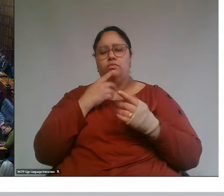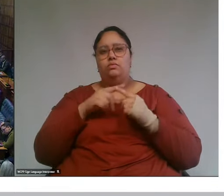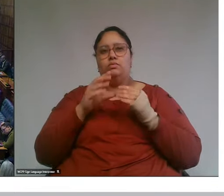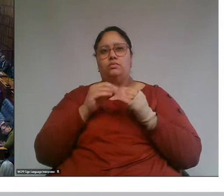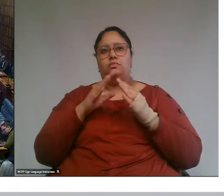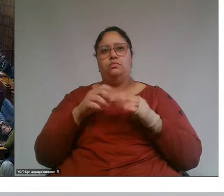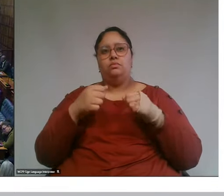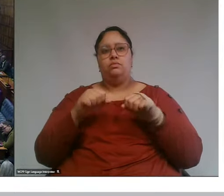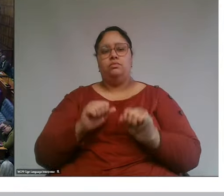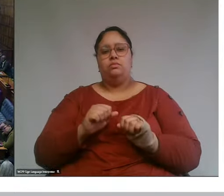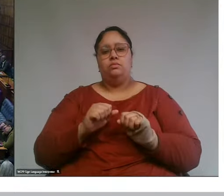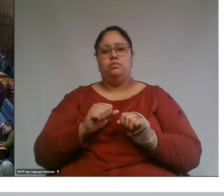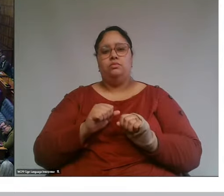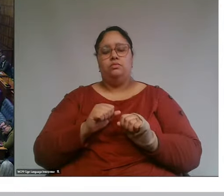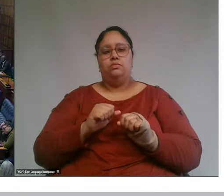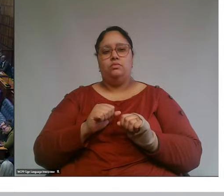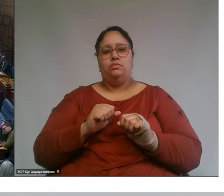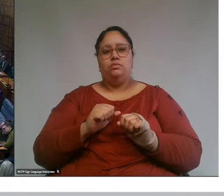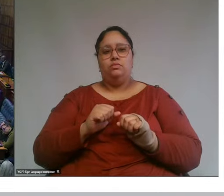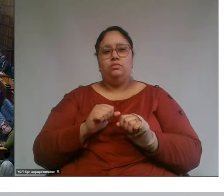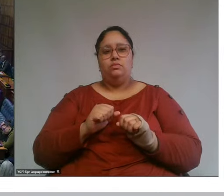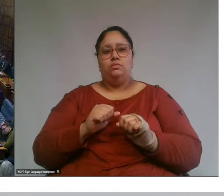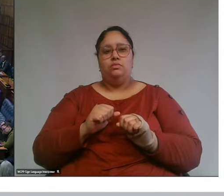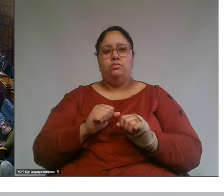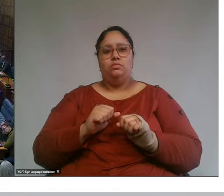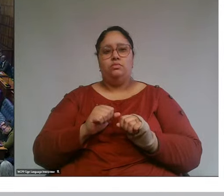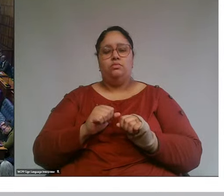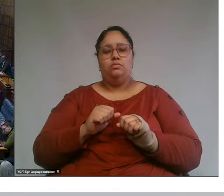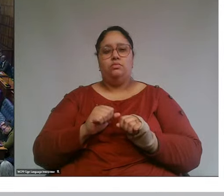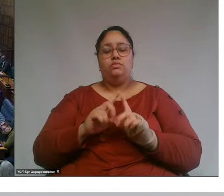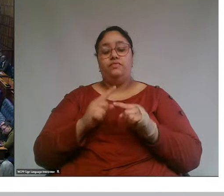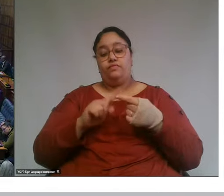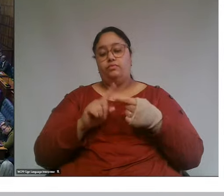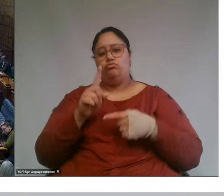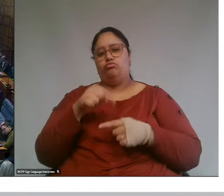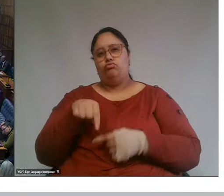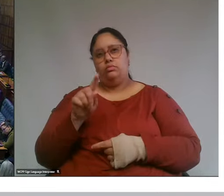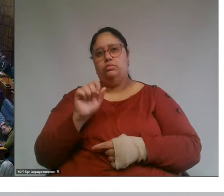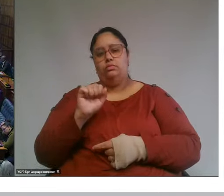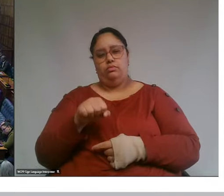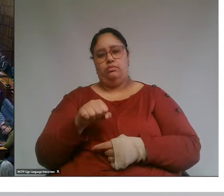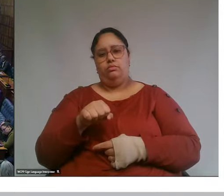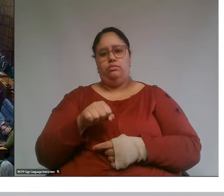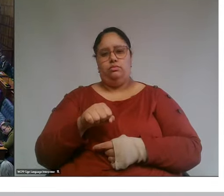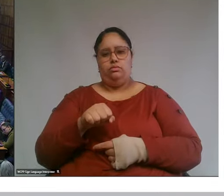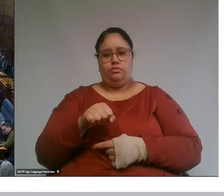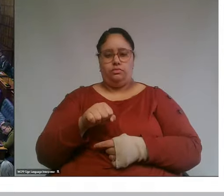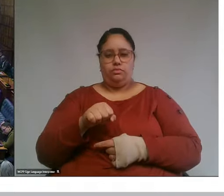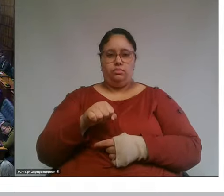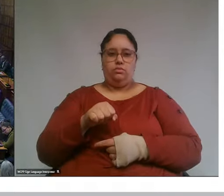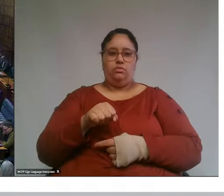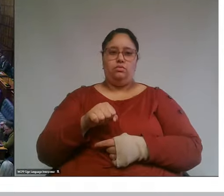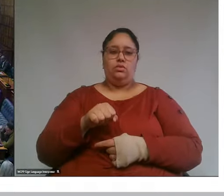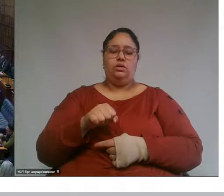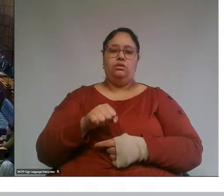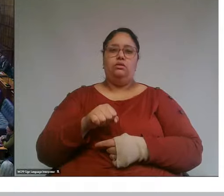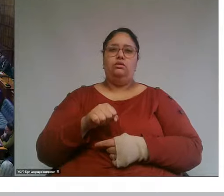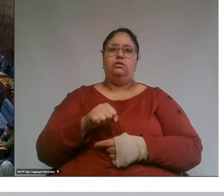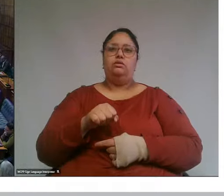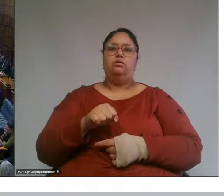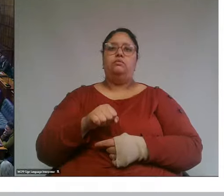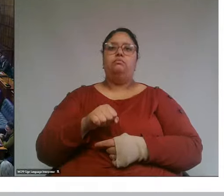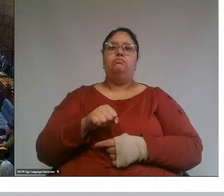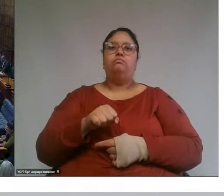m um and I think the first is that you are right um our the bar for